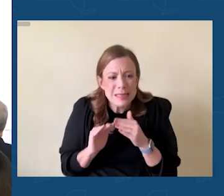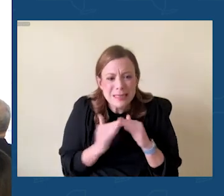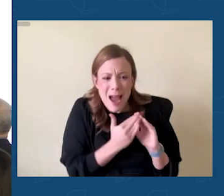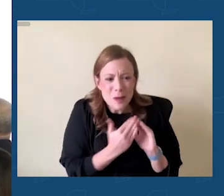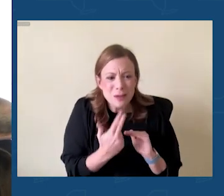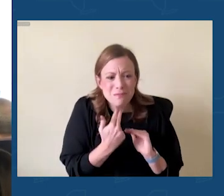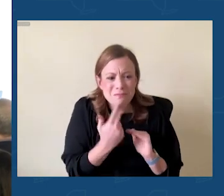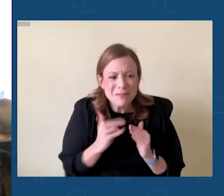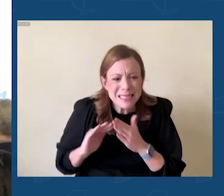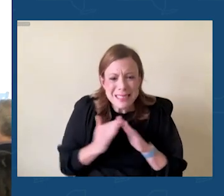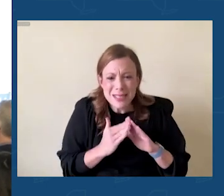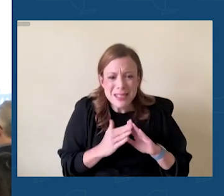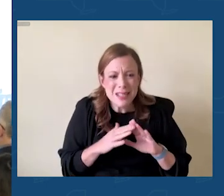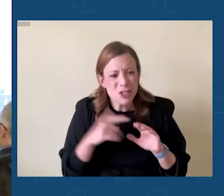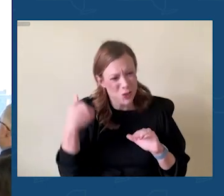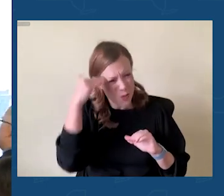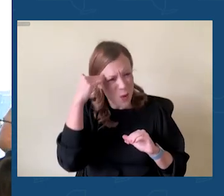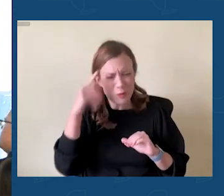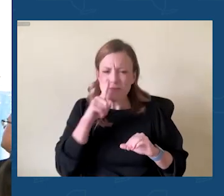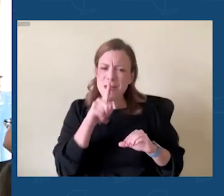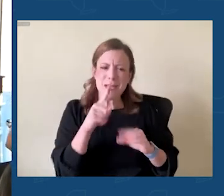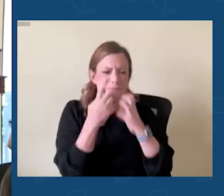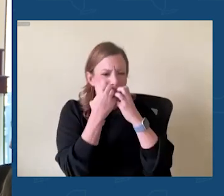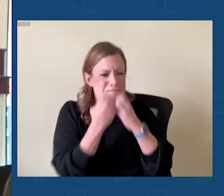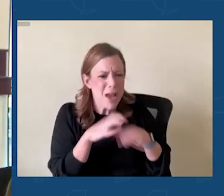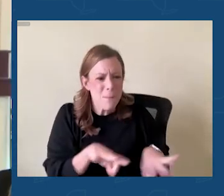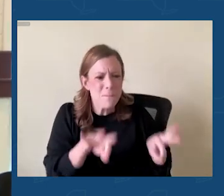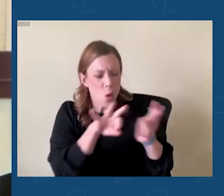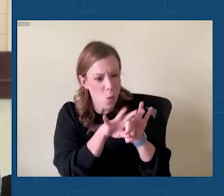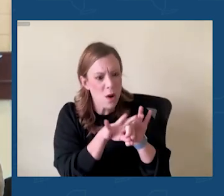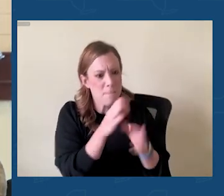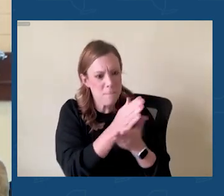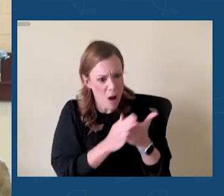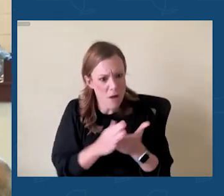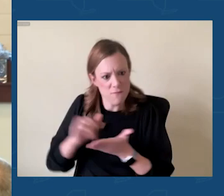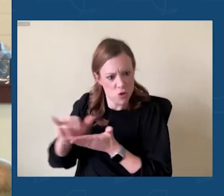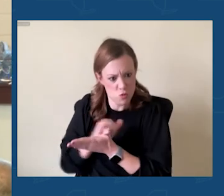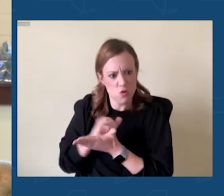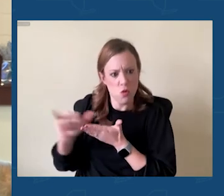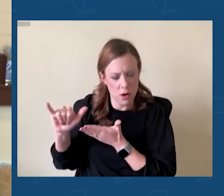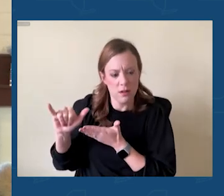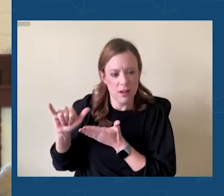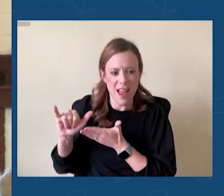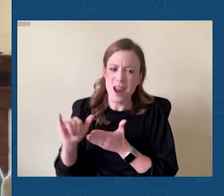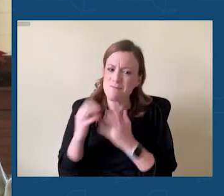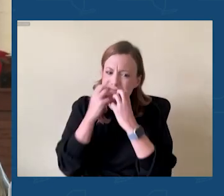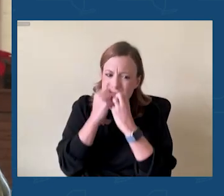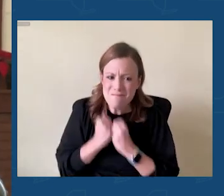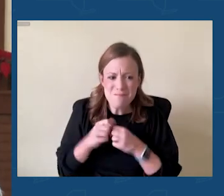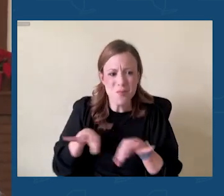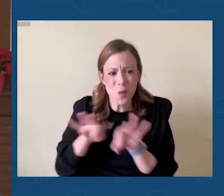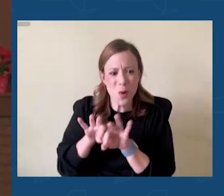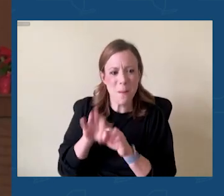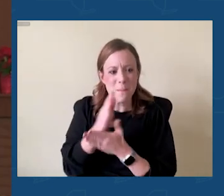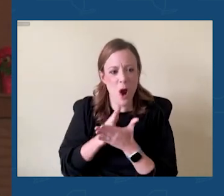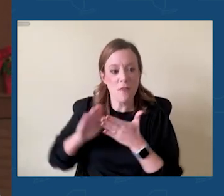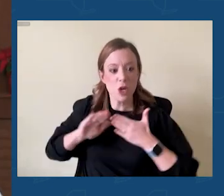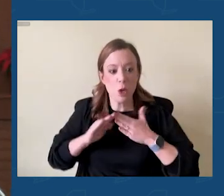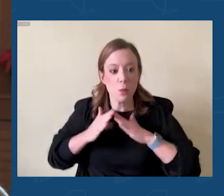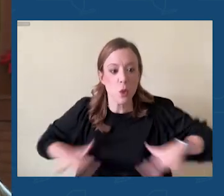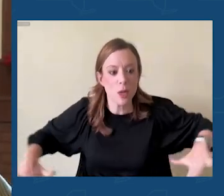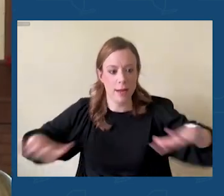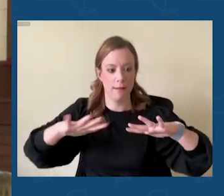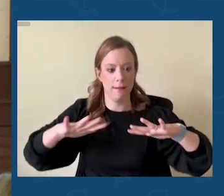overall story of New York and what it means to us in our communities. What they do is they shape us as